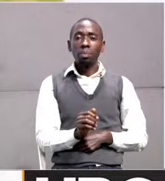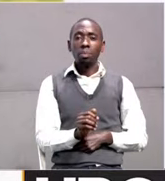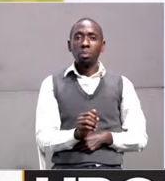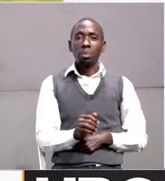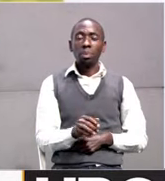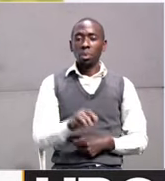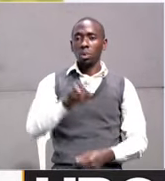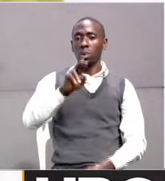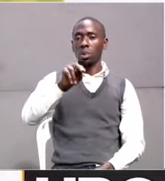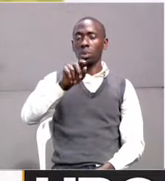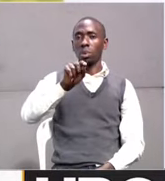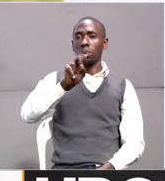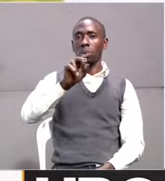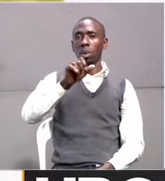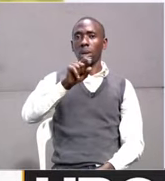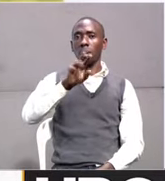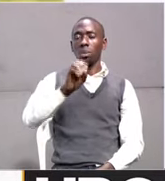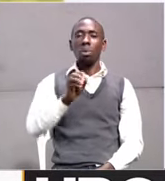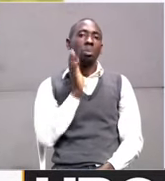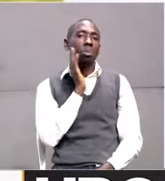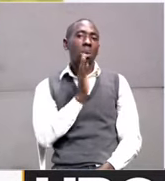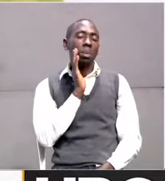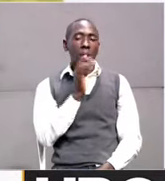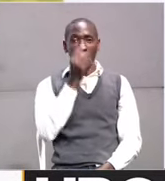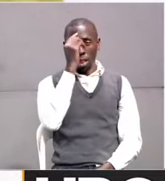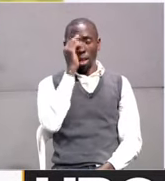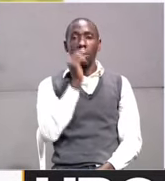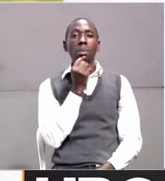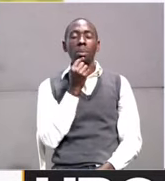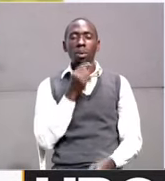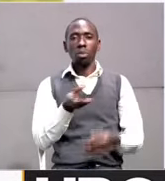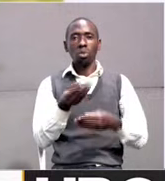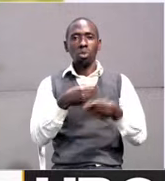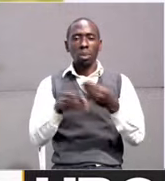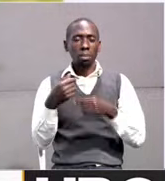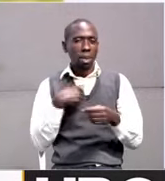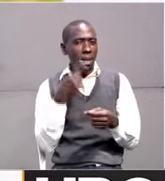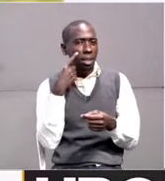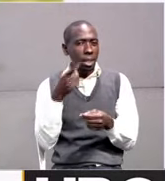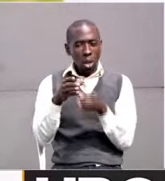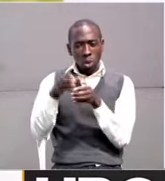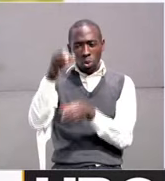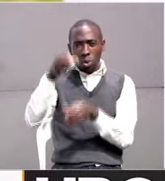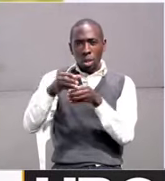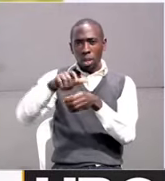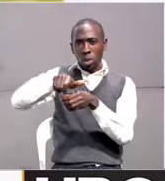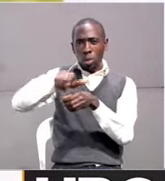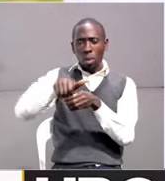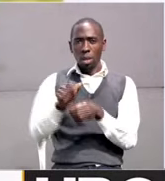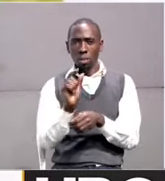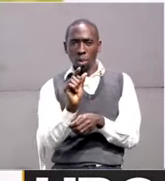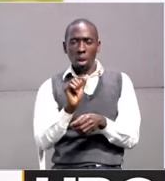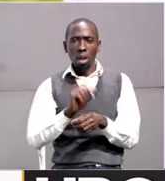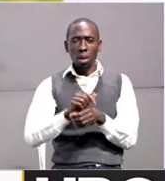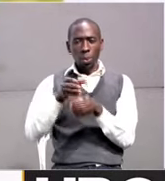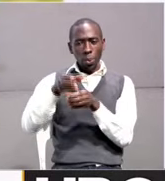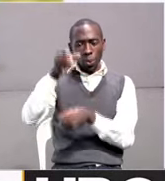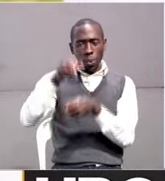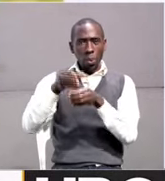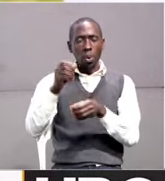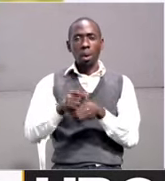in the Indian shops, I would see small tins of tinned condensed